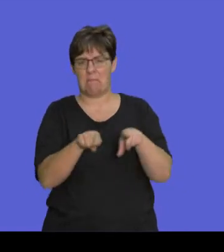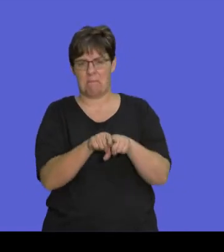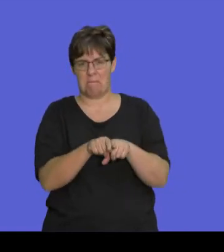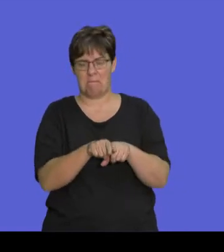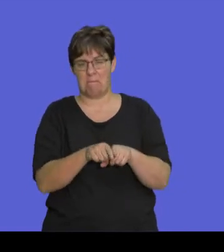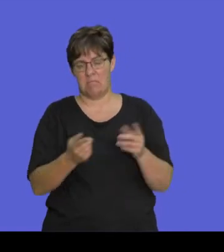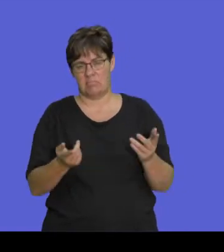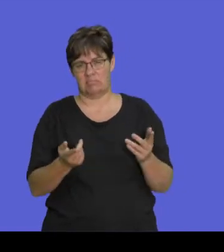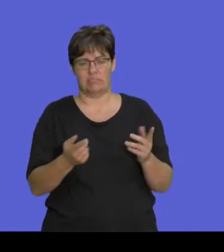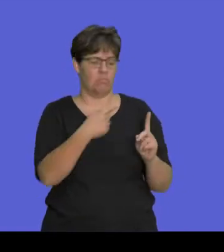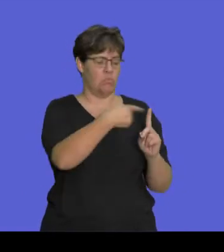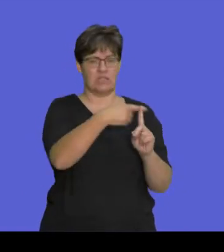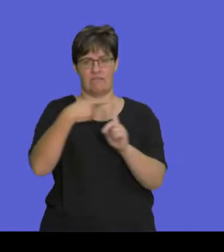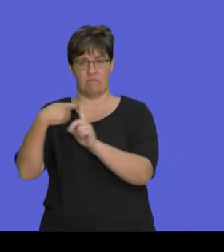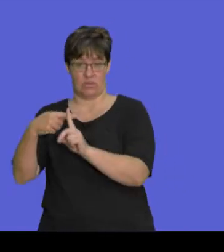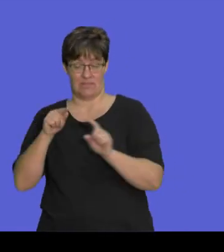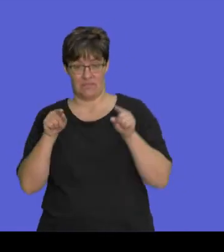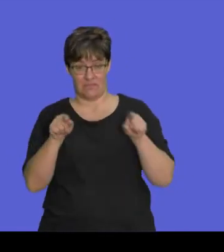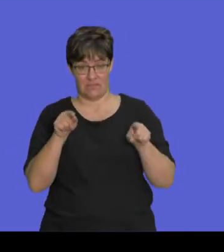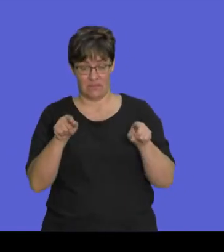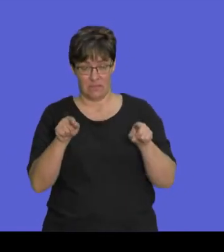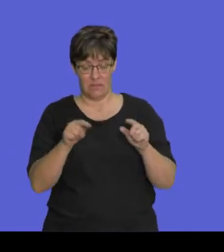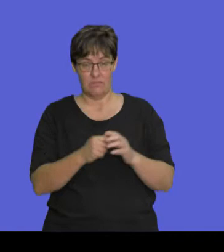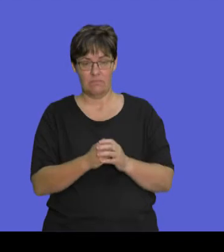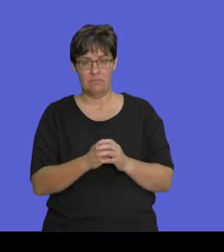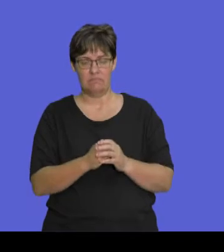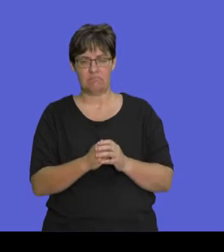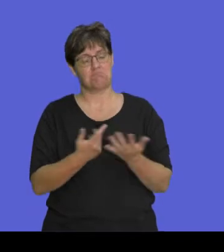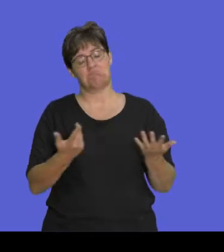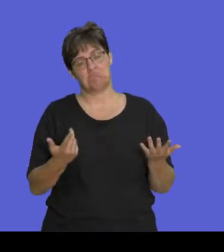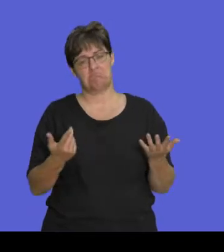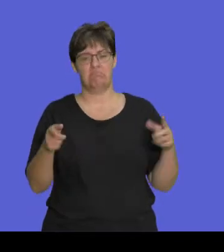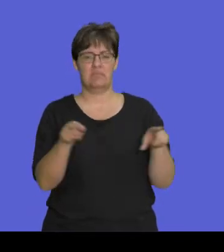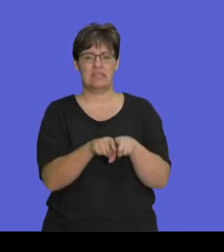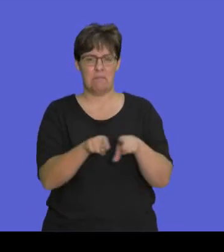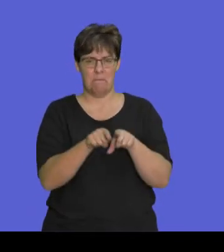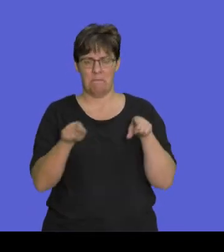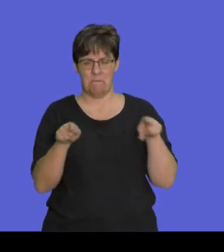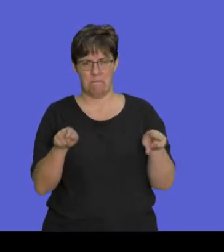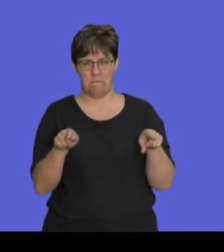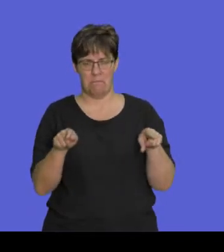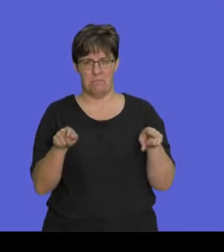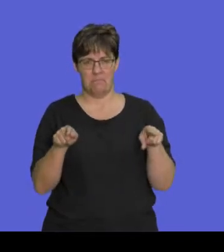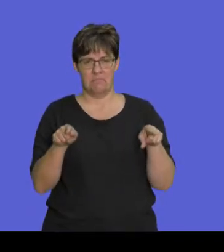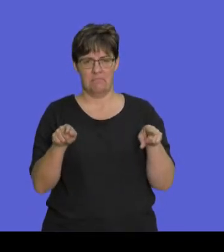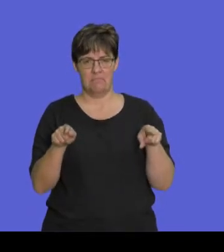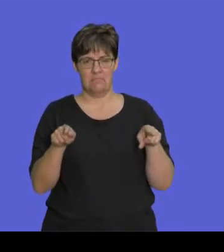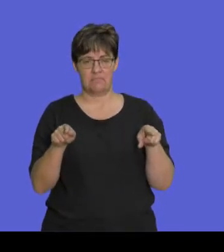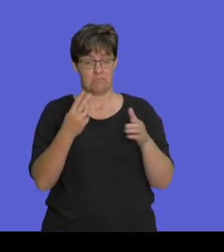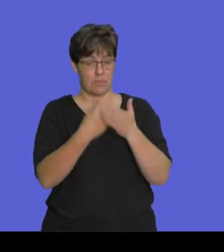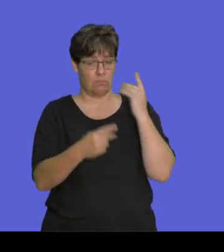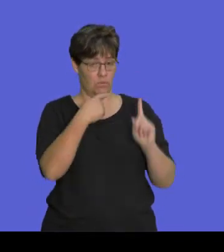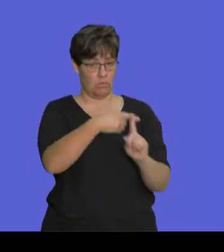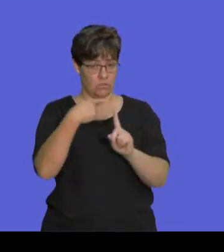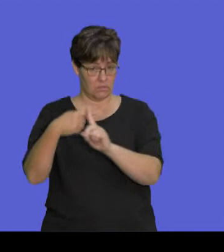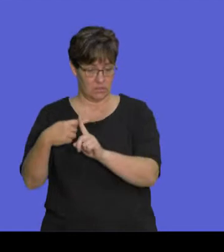So these are like in the sense that they are both positive. Electrons have been removed from each one of them. Whether